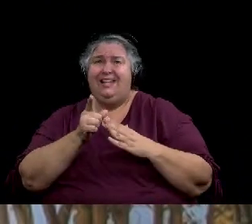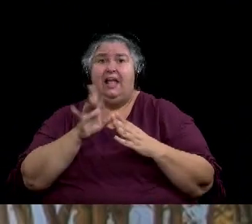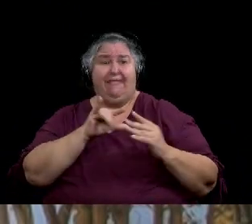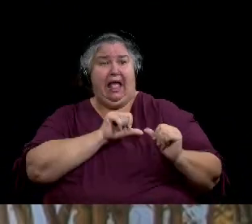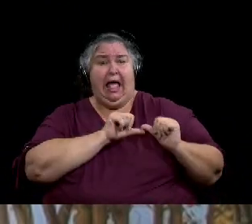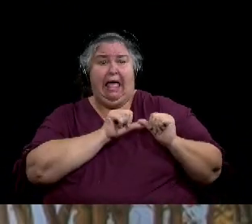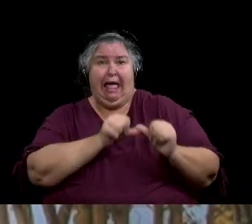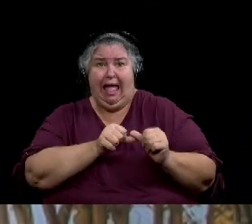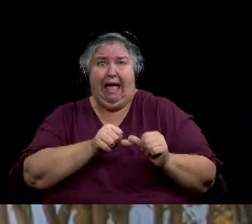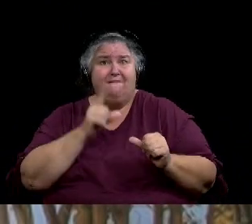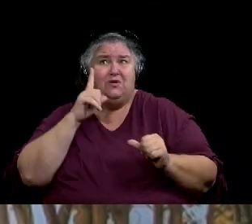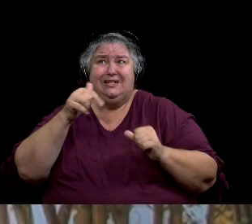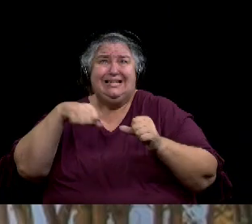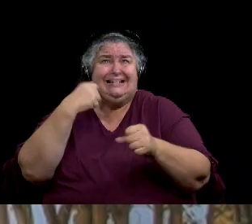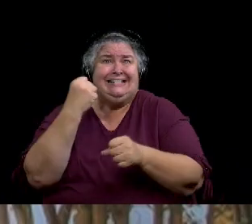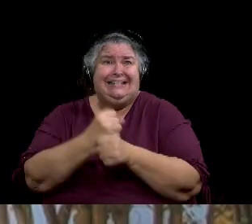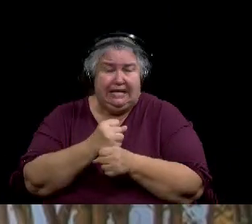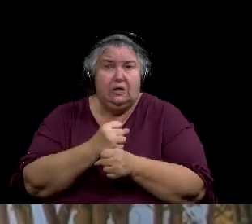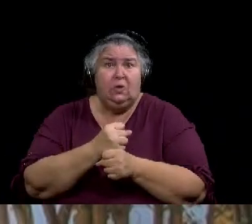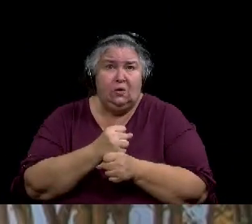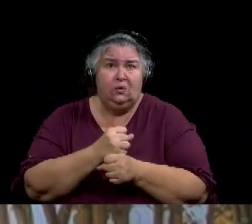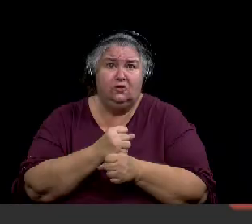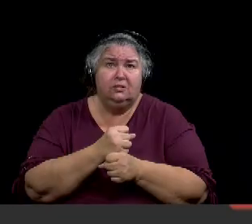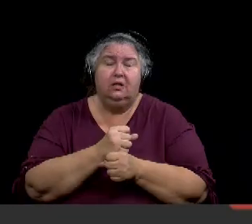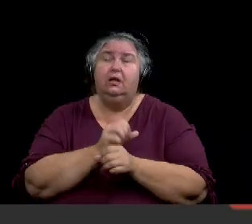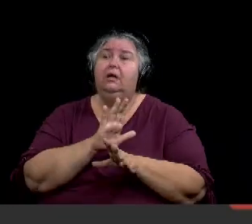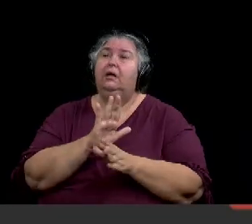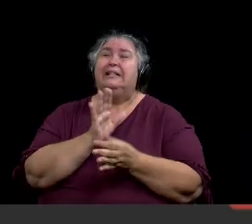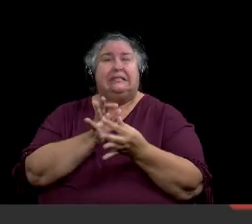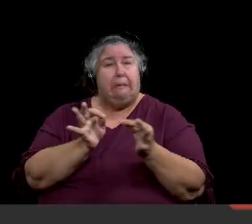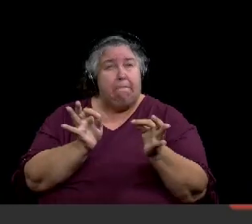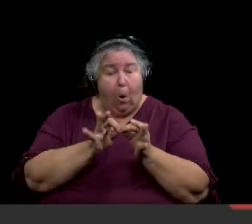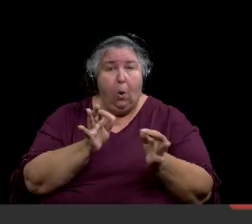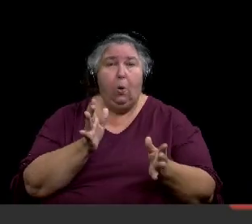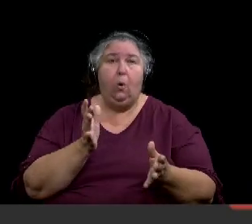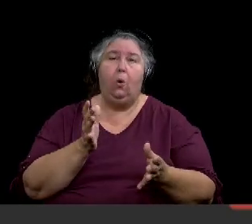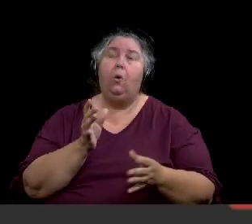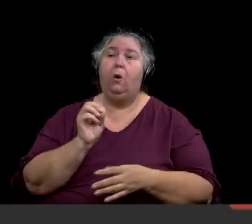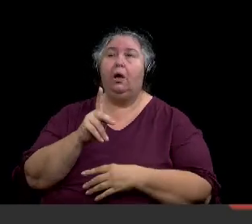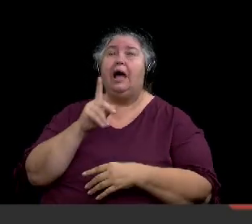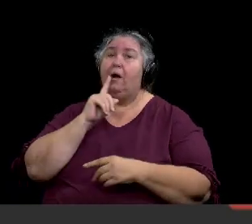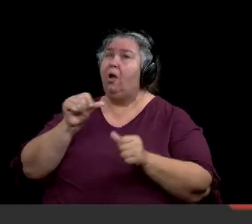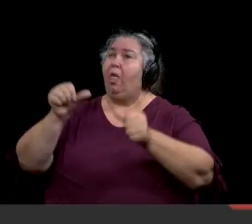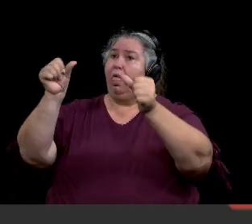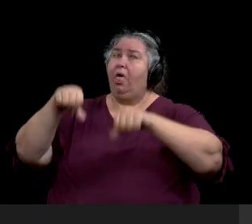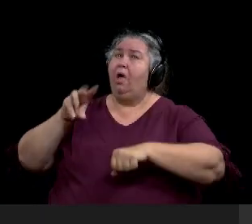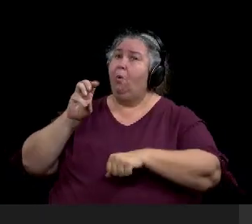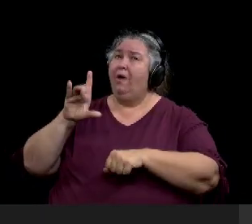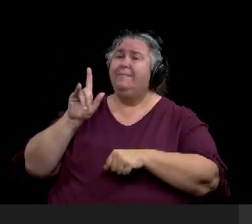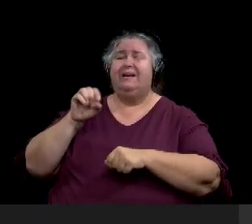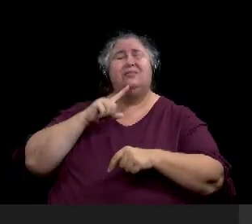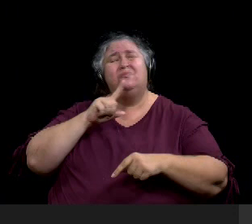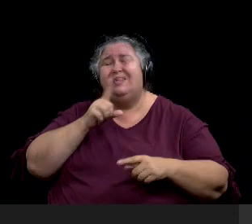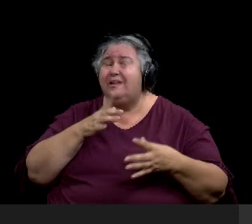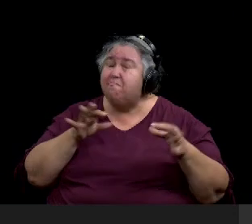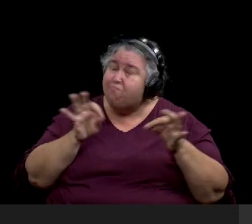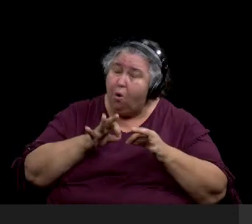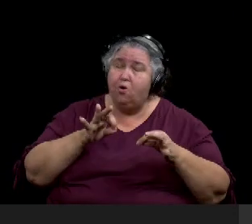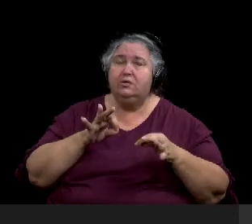years. I'm going to put up a website because it's so important that you get